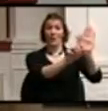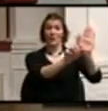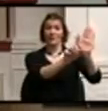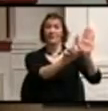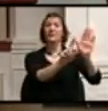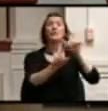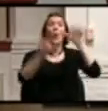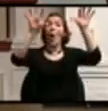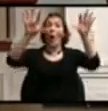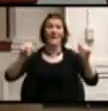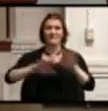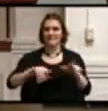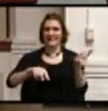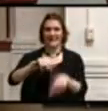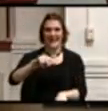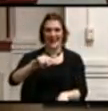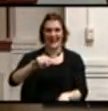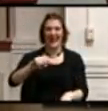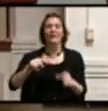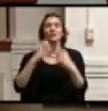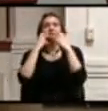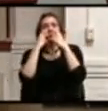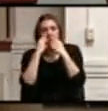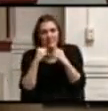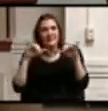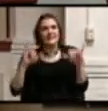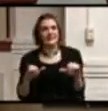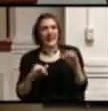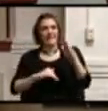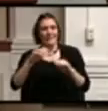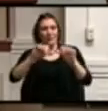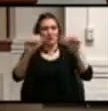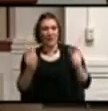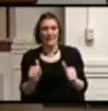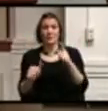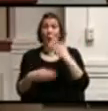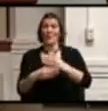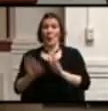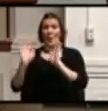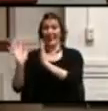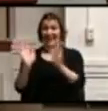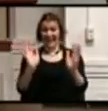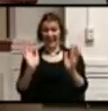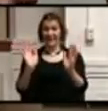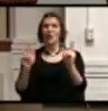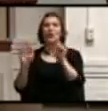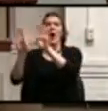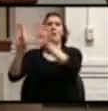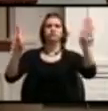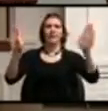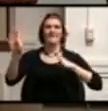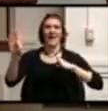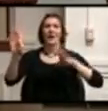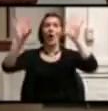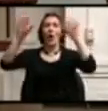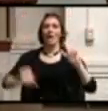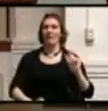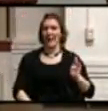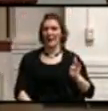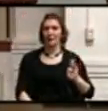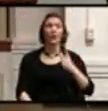partition on one side and a partition in the addition on the other side, so the window stays. the trim stays, the brick